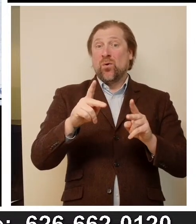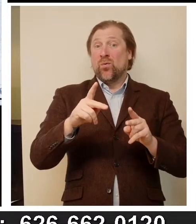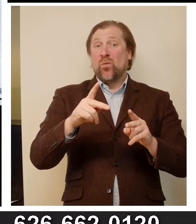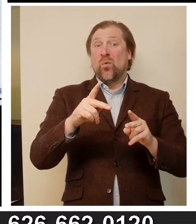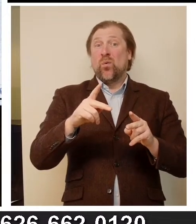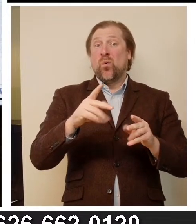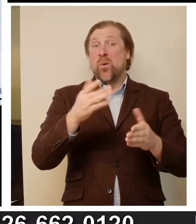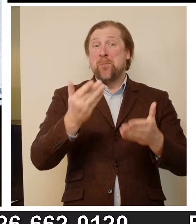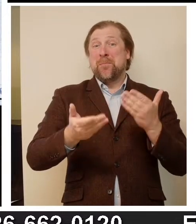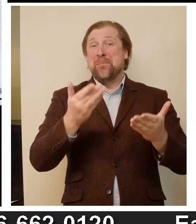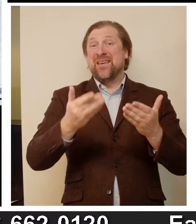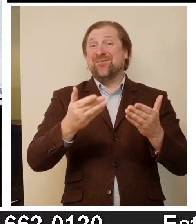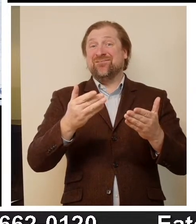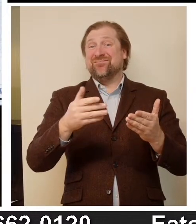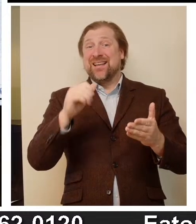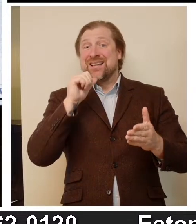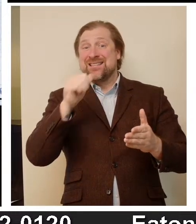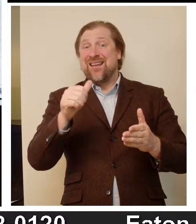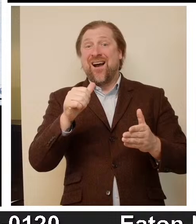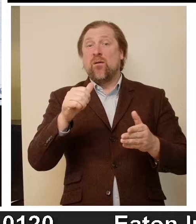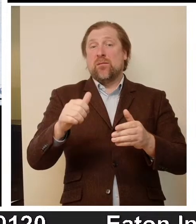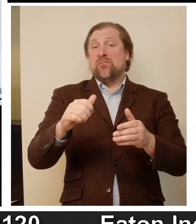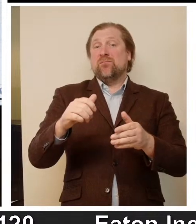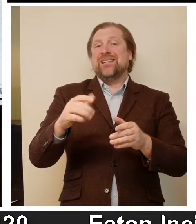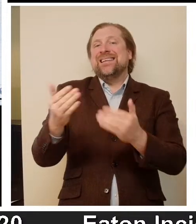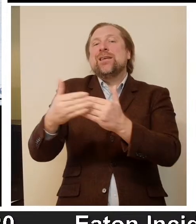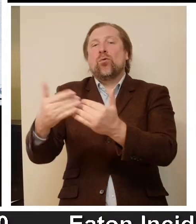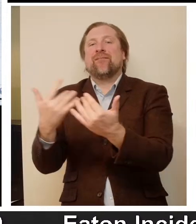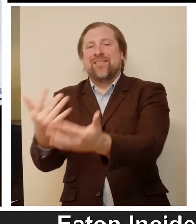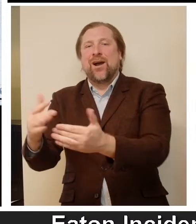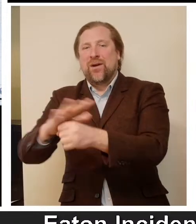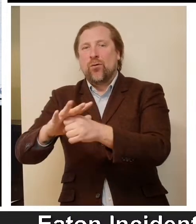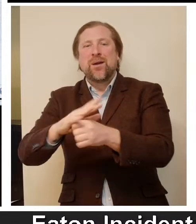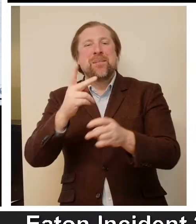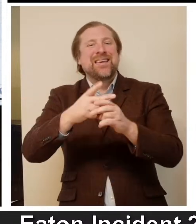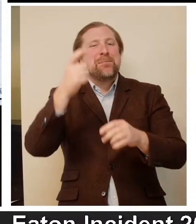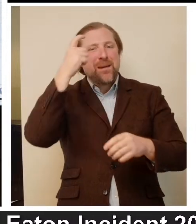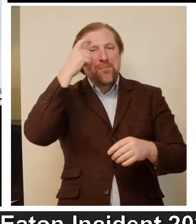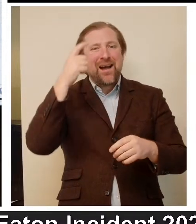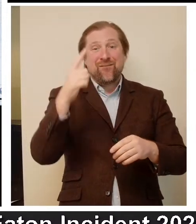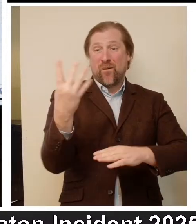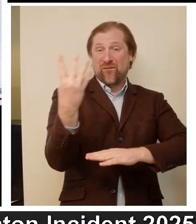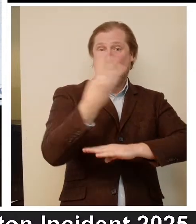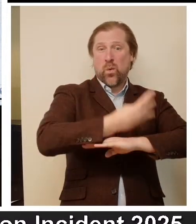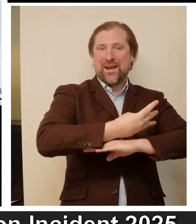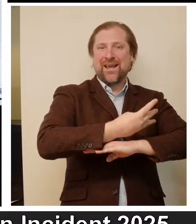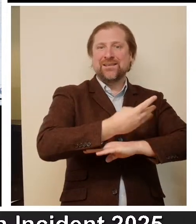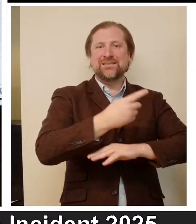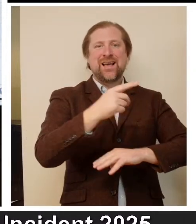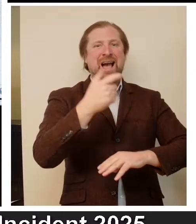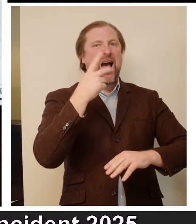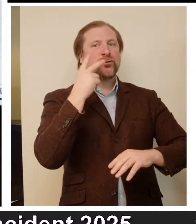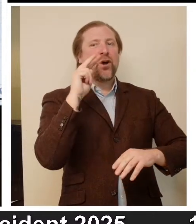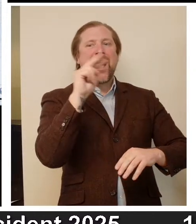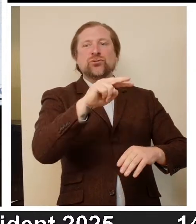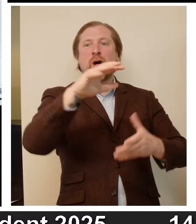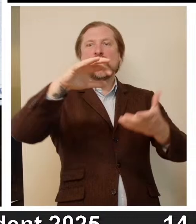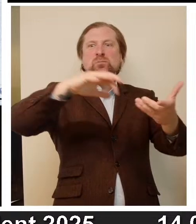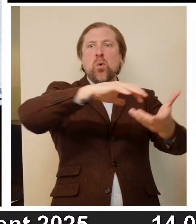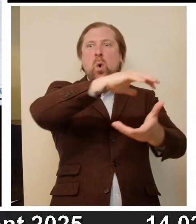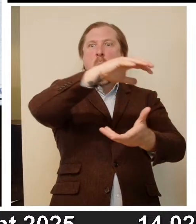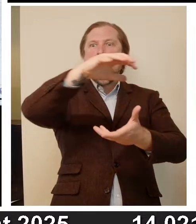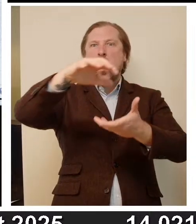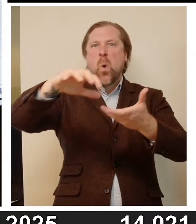departed from the initial impact zone of this fire, keep in mind, during the first 4 days, I watched that smoke lay over your